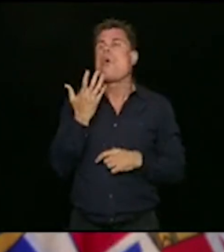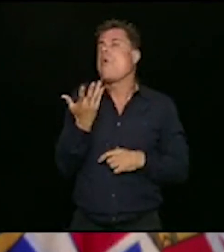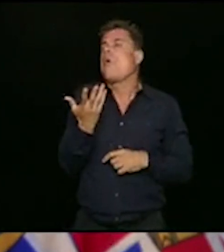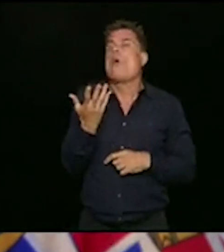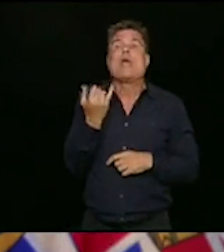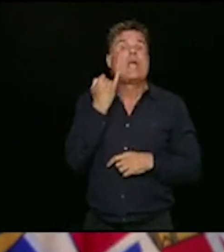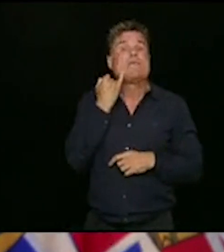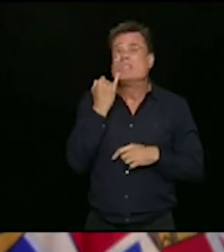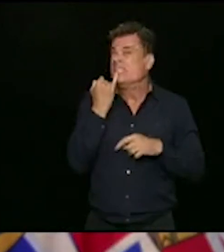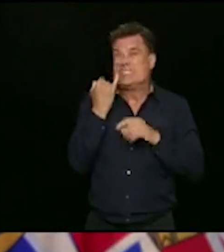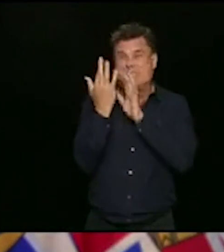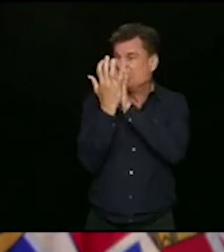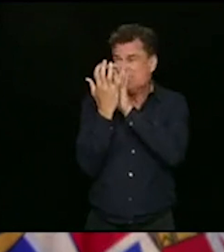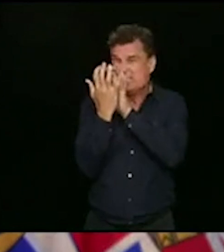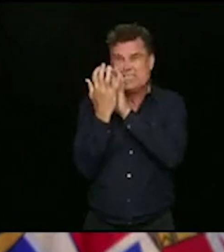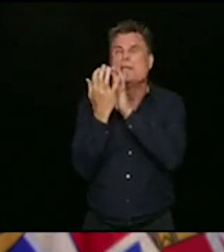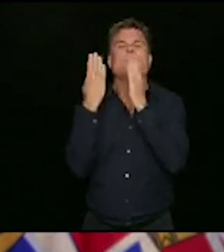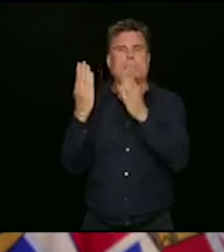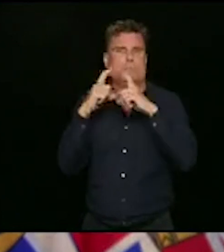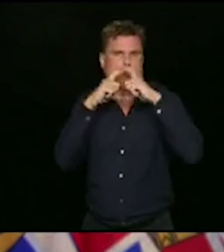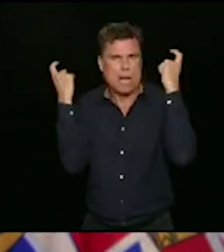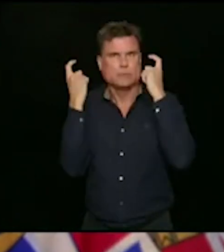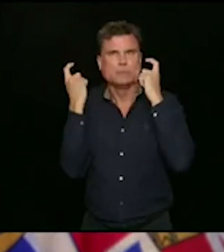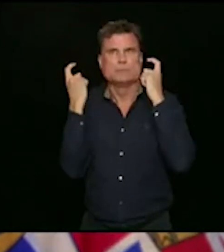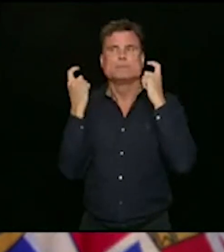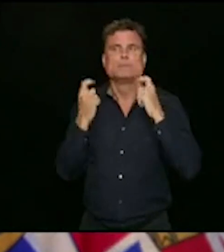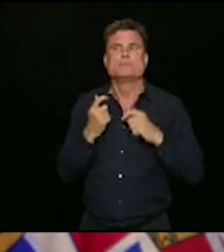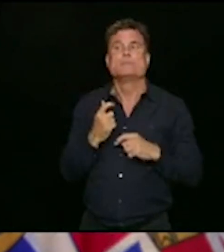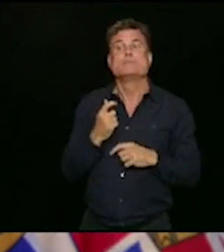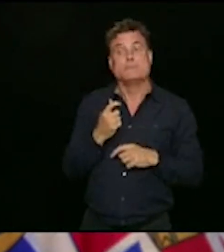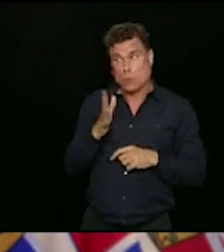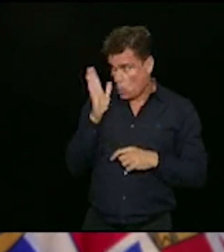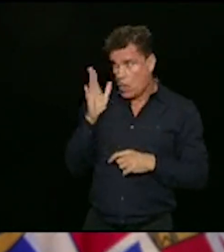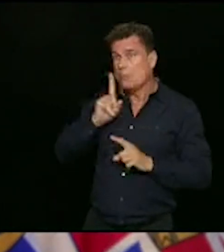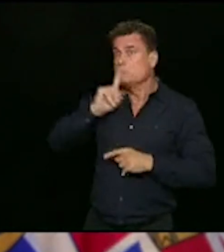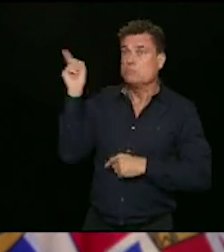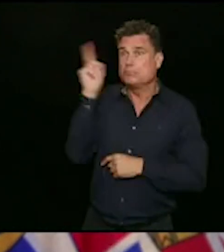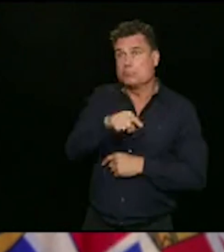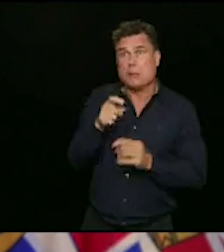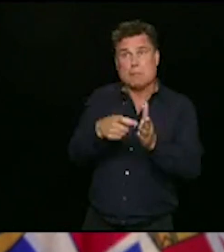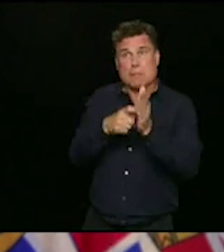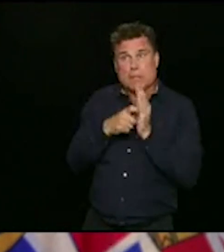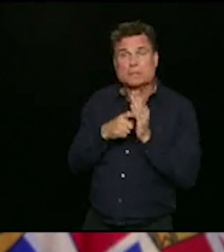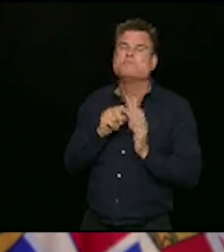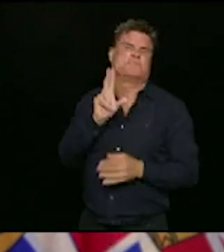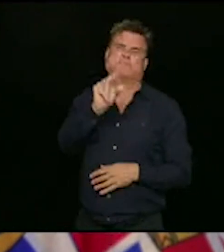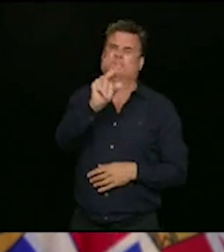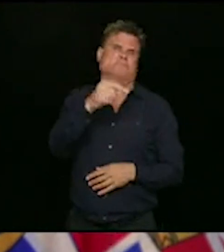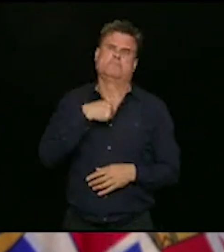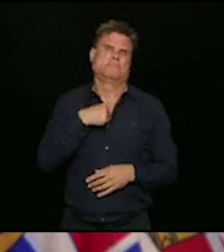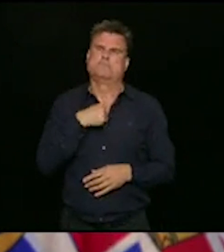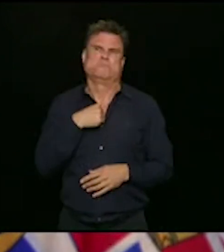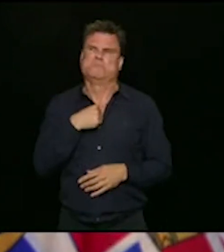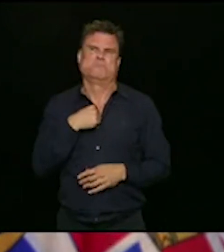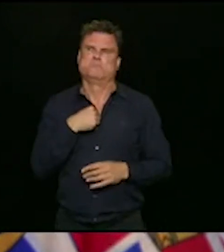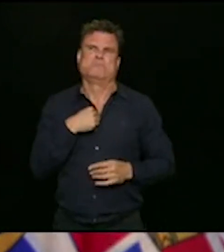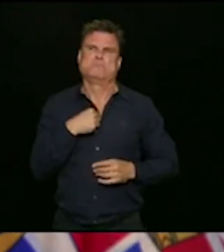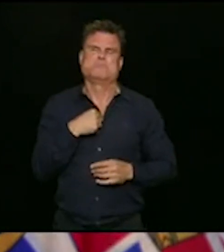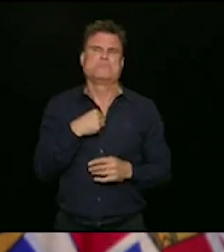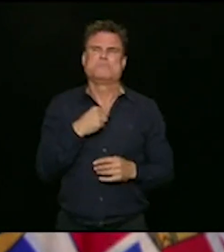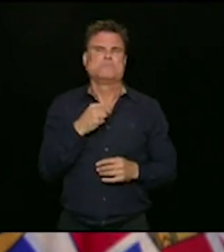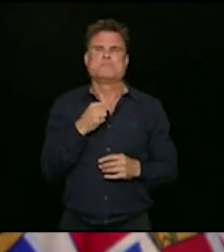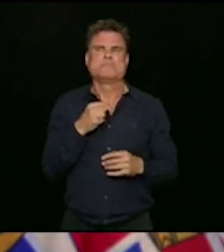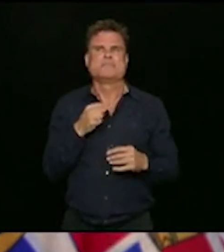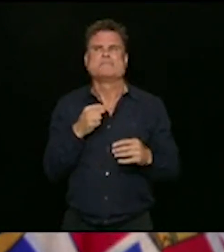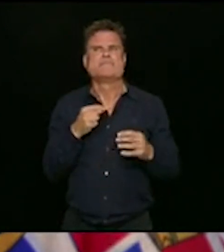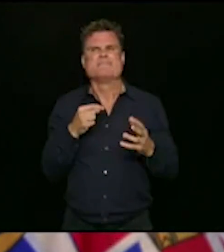safe distances. So that's all part of it. But no, we have no intention for making mandatory masks, and I actually